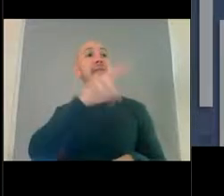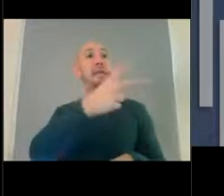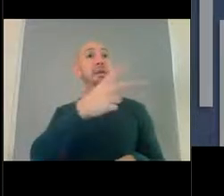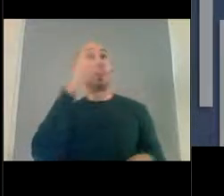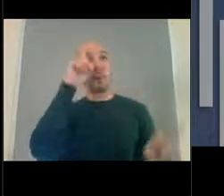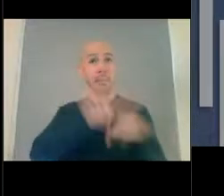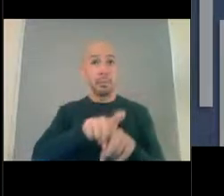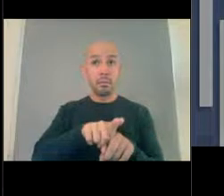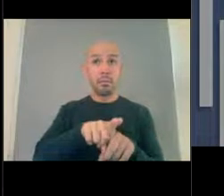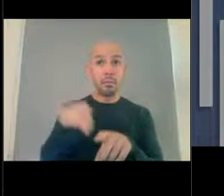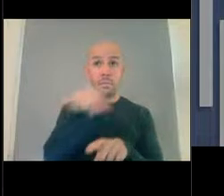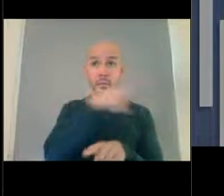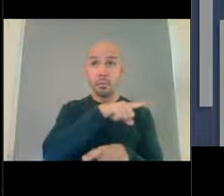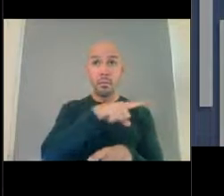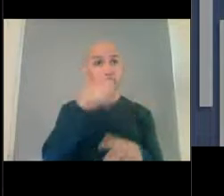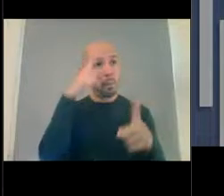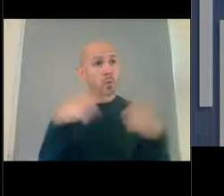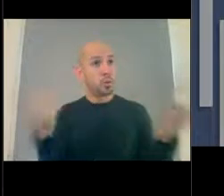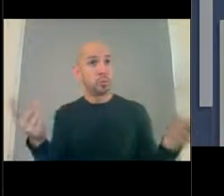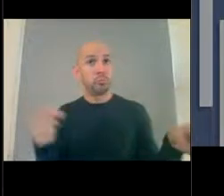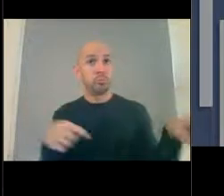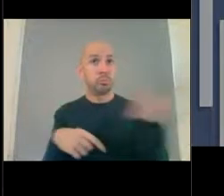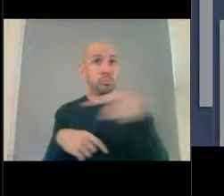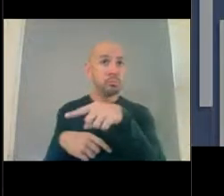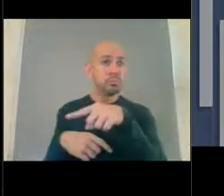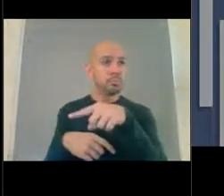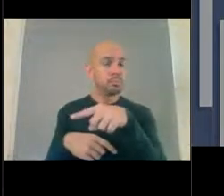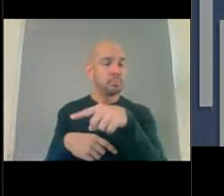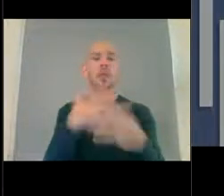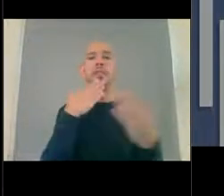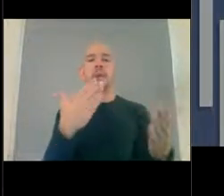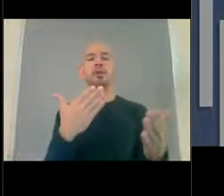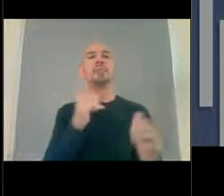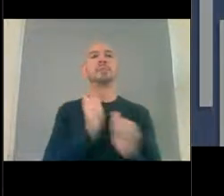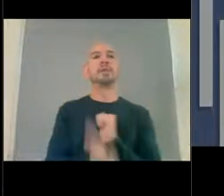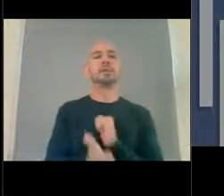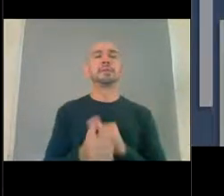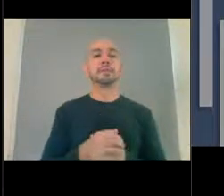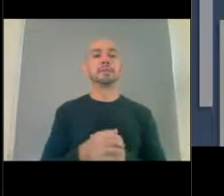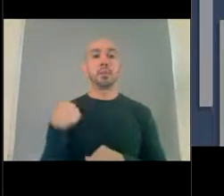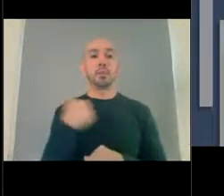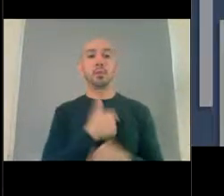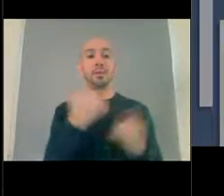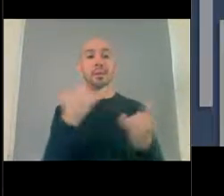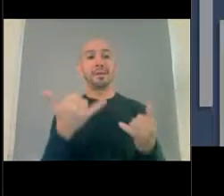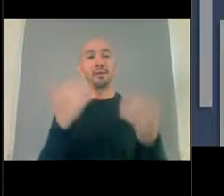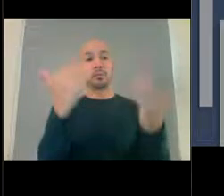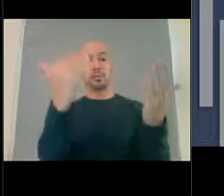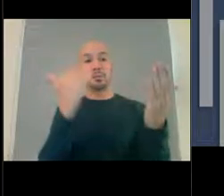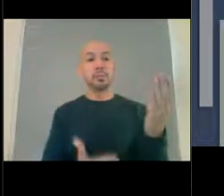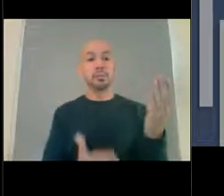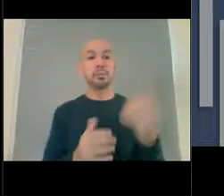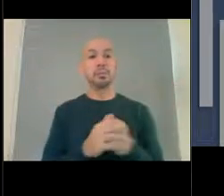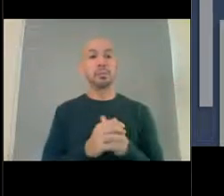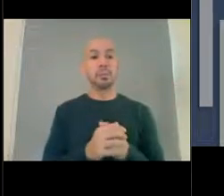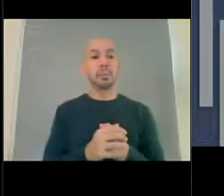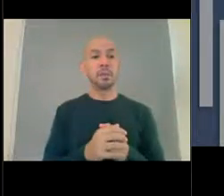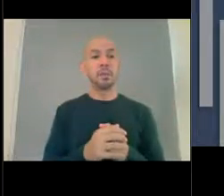aye opposed thank you motion carries we will now move to cal state direct deputy